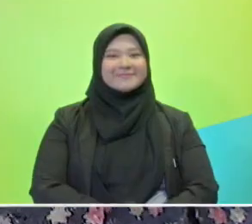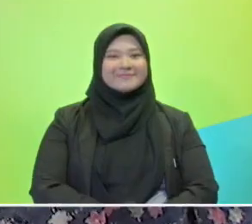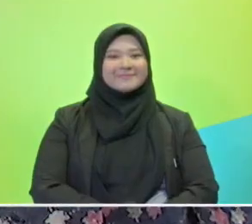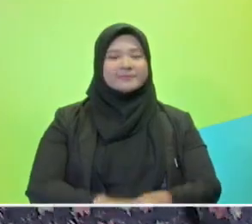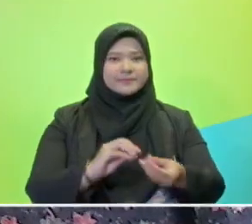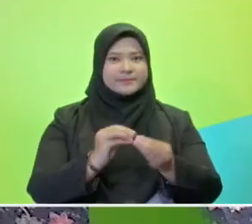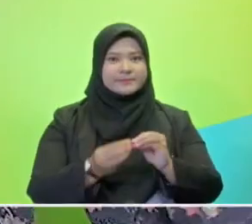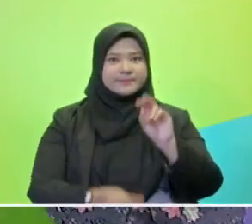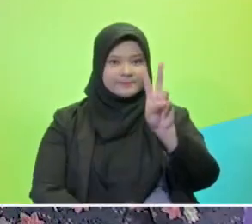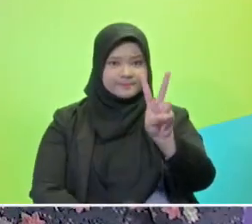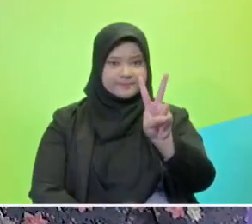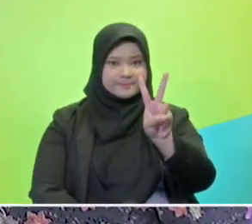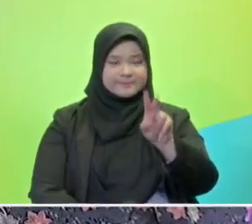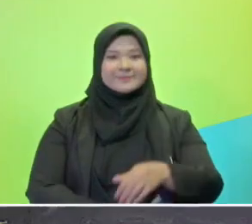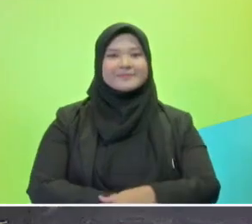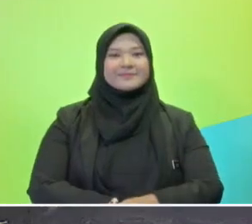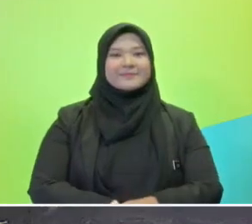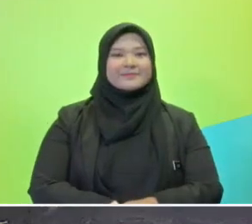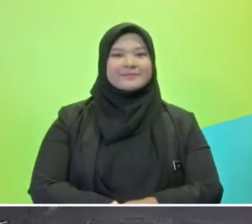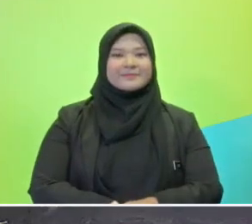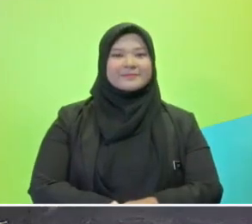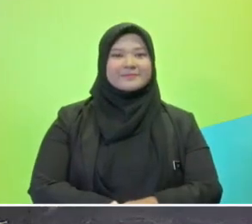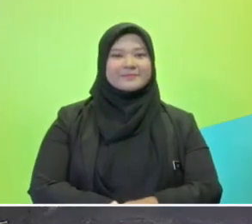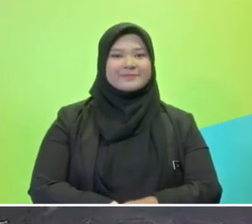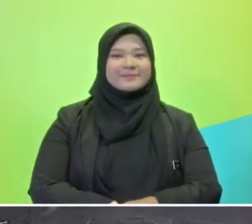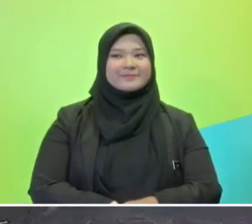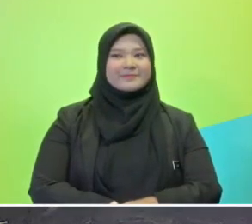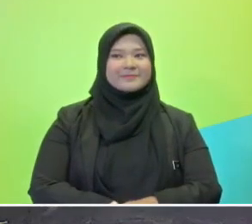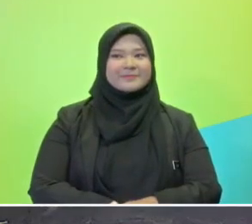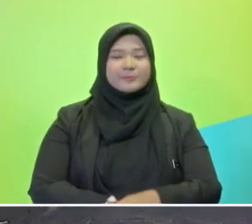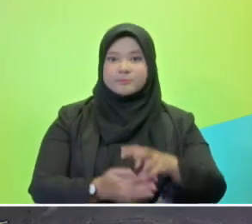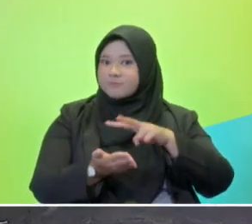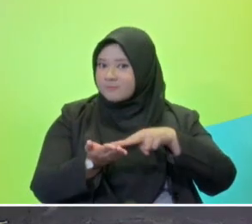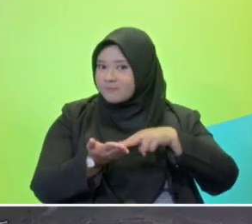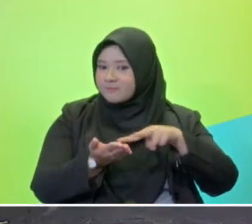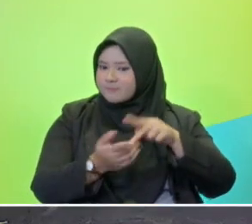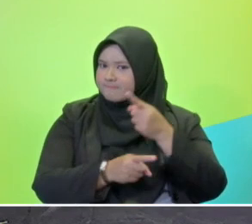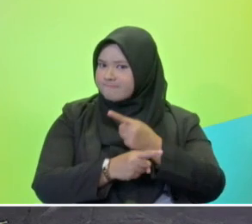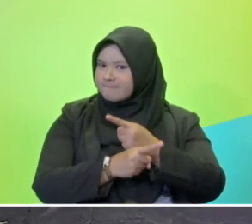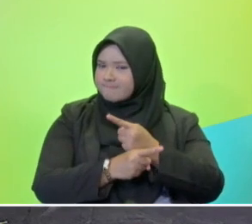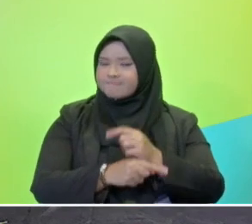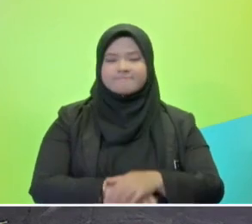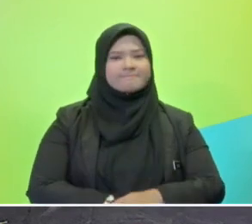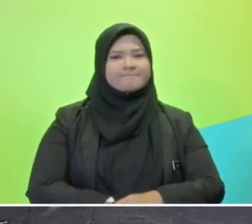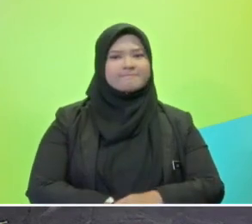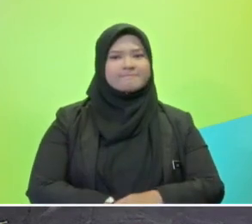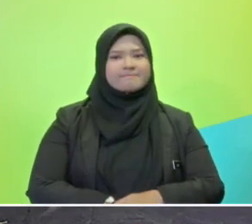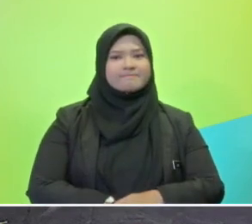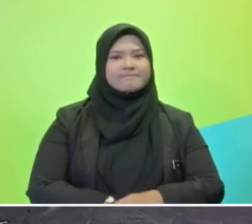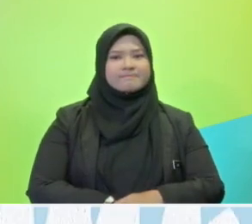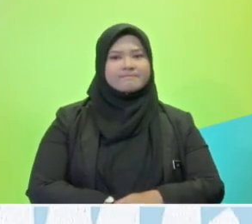you ready? Ready. Okay, Yashwini. All right. His name's